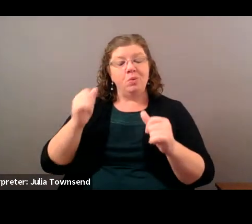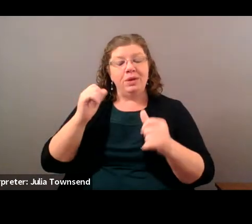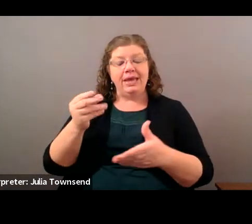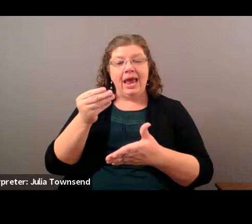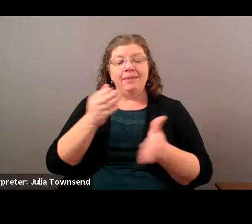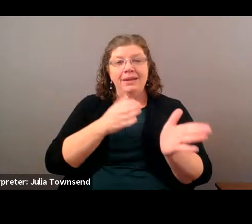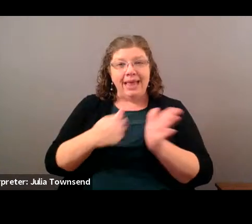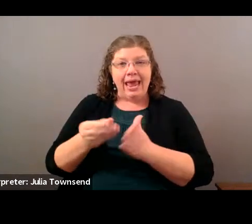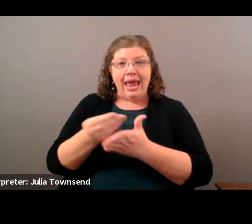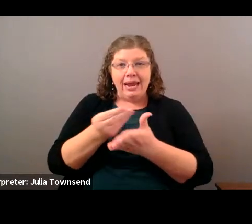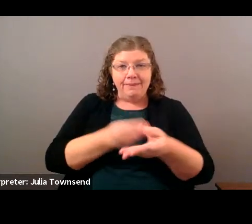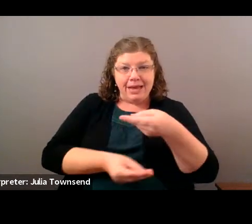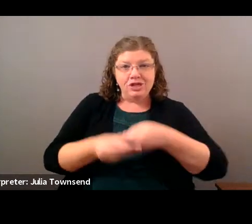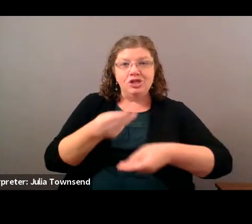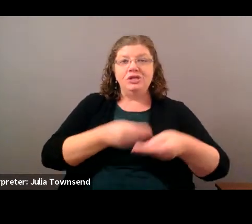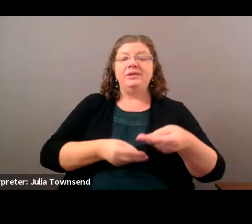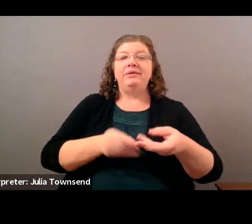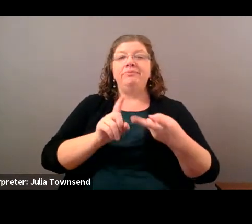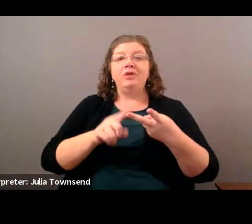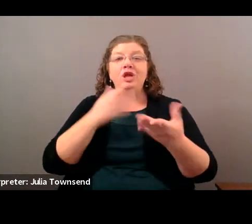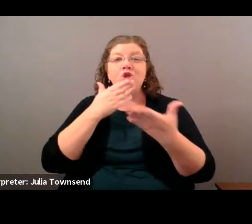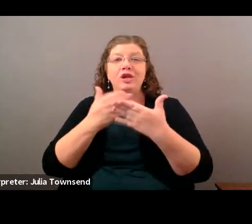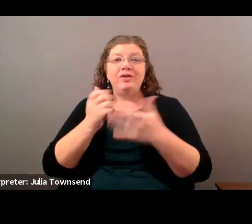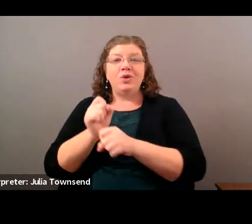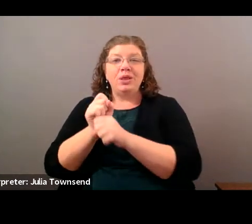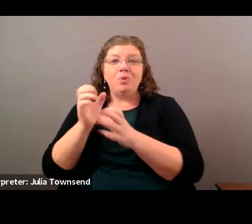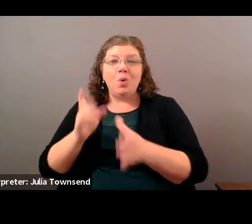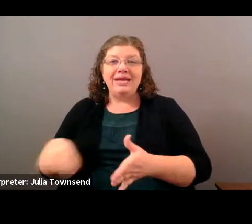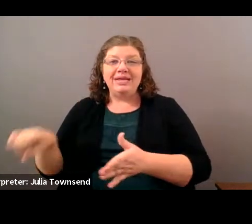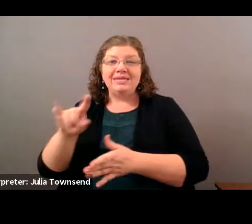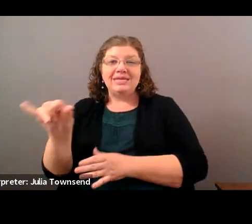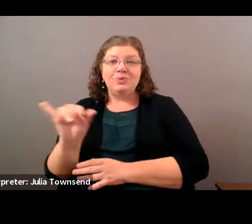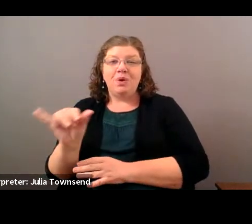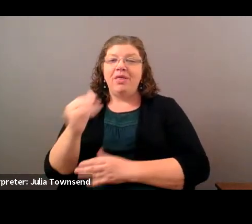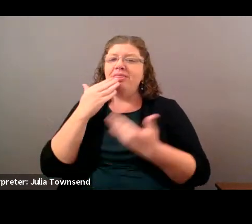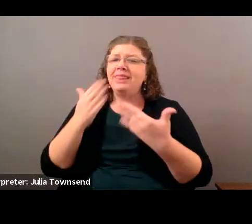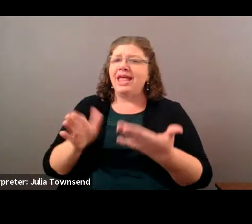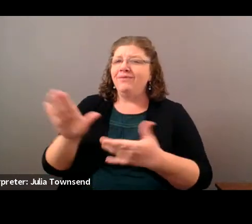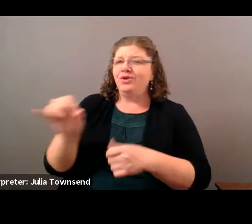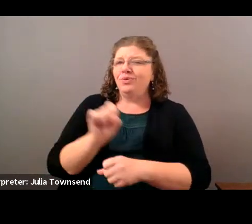and I think it's also good for the employees as well. So thank you for your work.